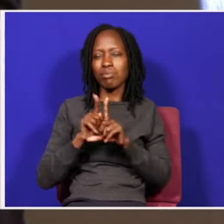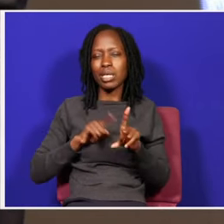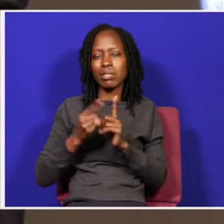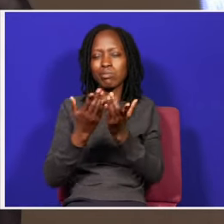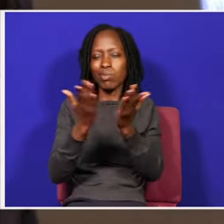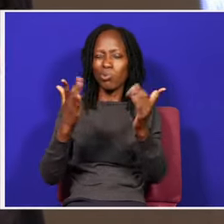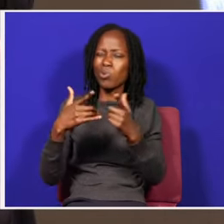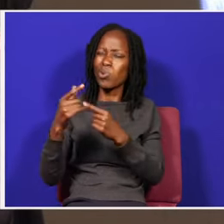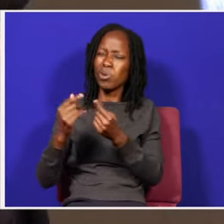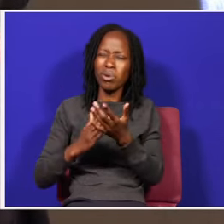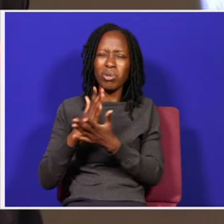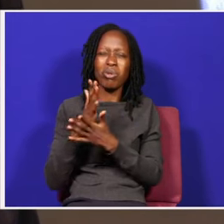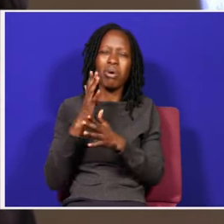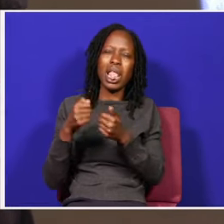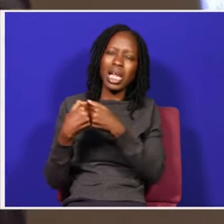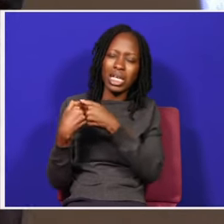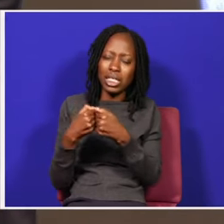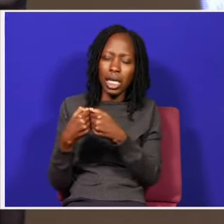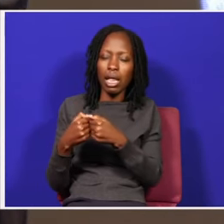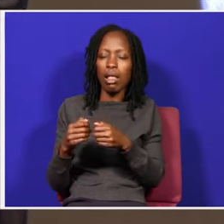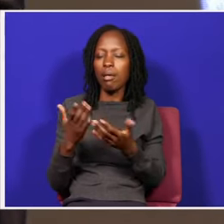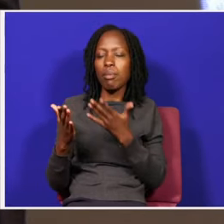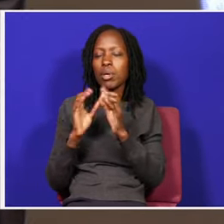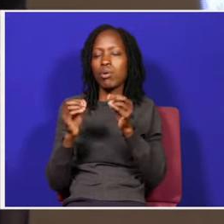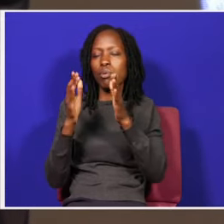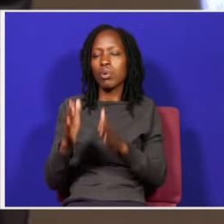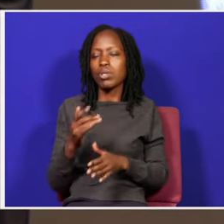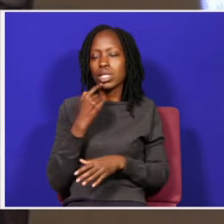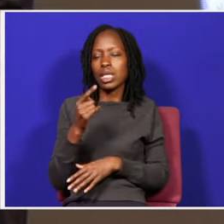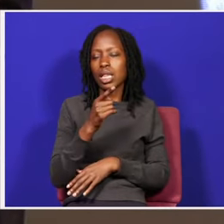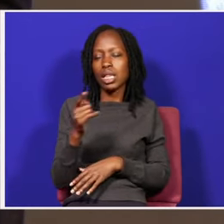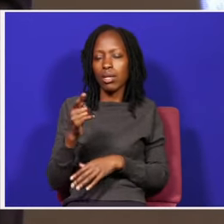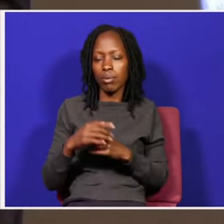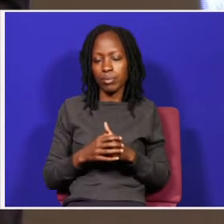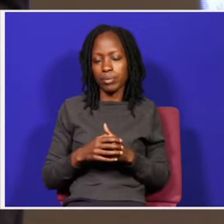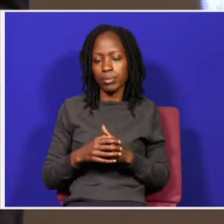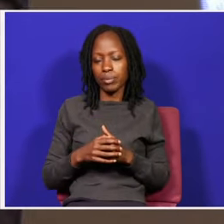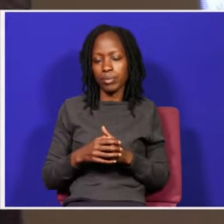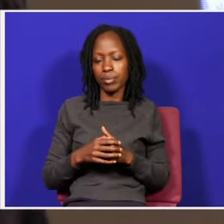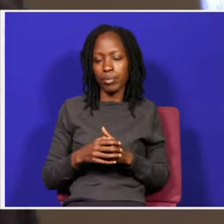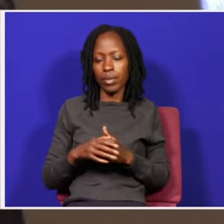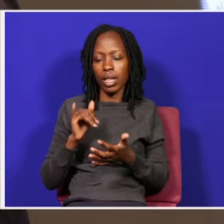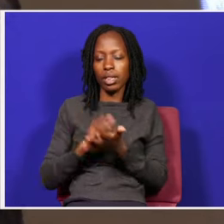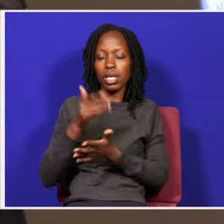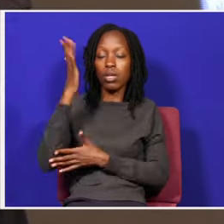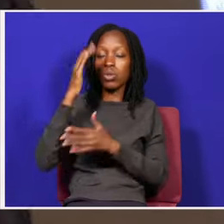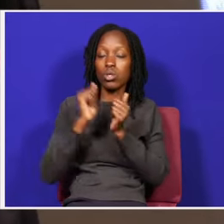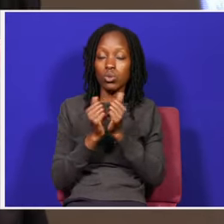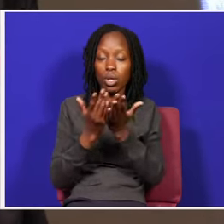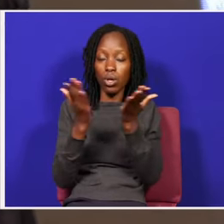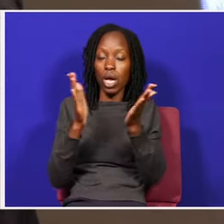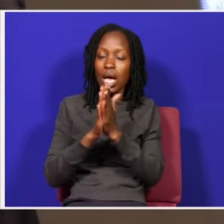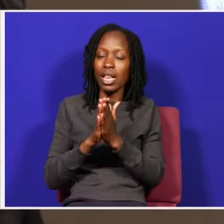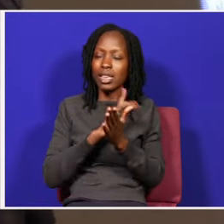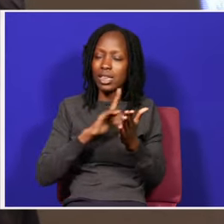great difficulty, who perhaps has had no one say to them every single day of 2023 that God is with you and